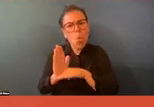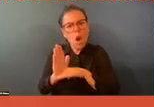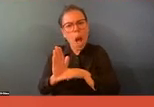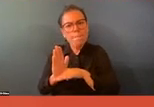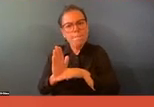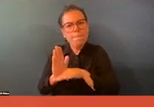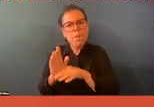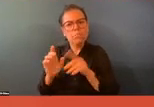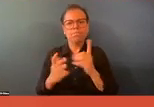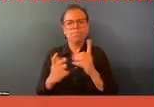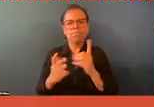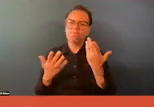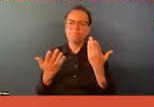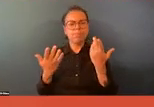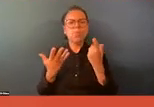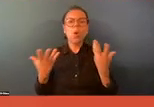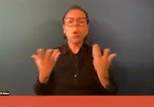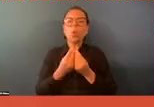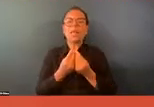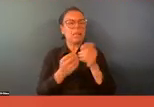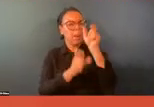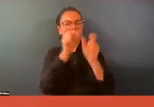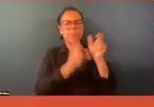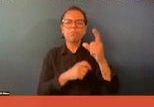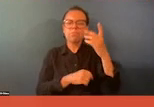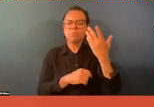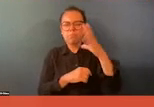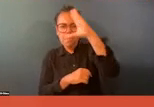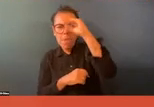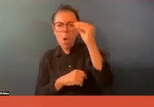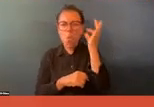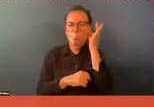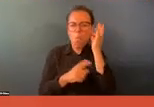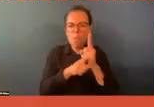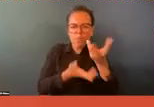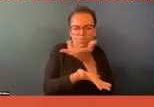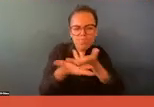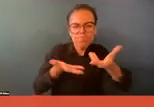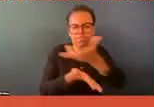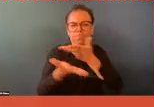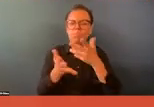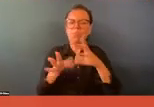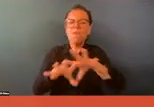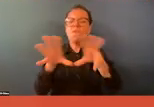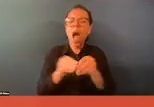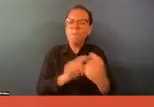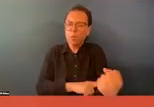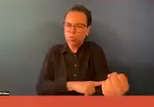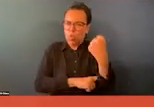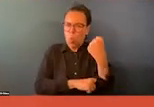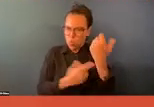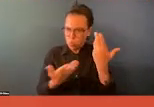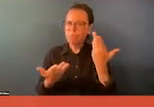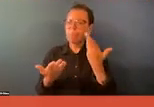norms, enable joint decision-making and planning among men and women so that families are empowered